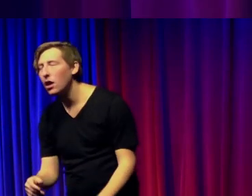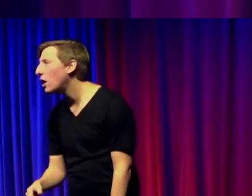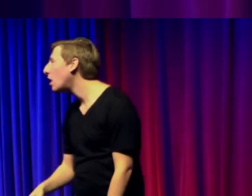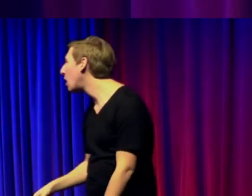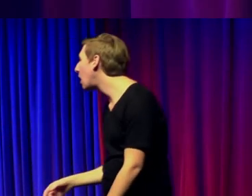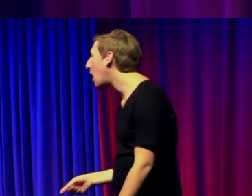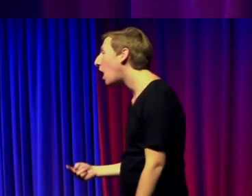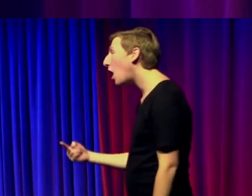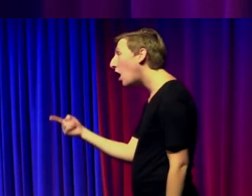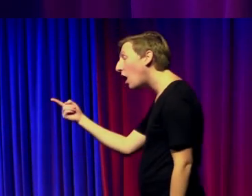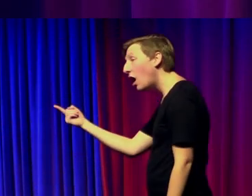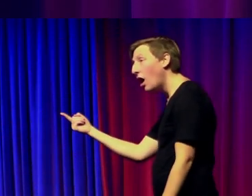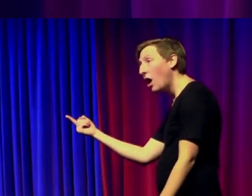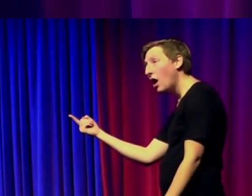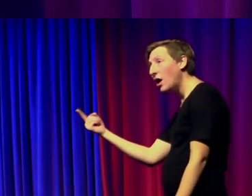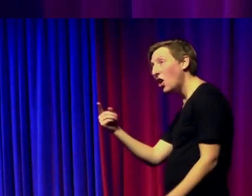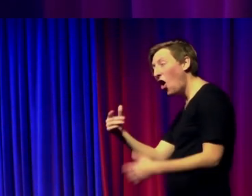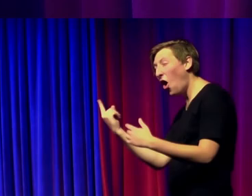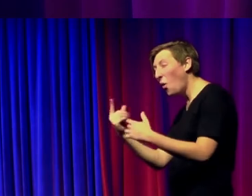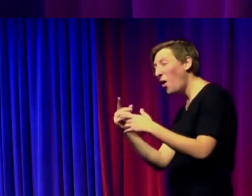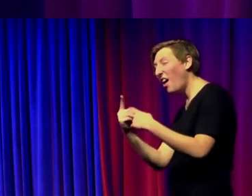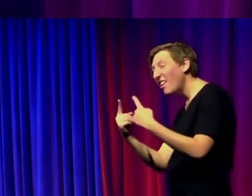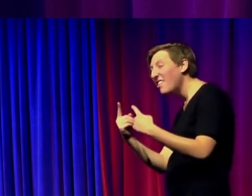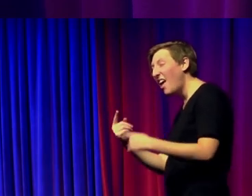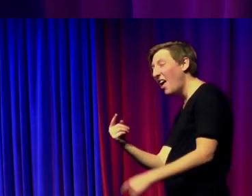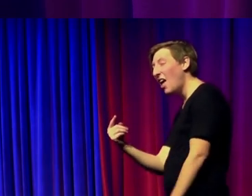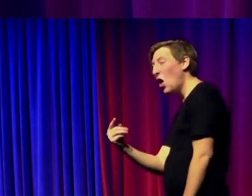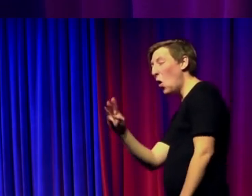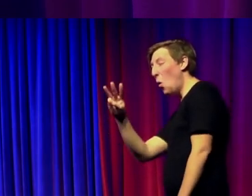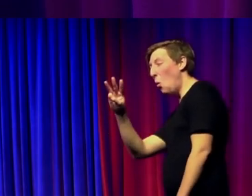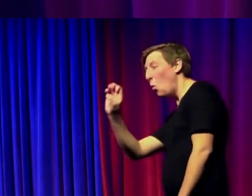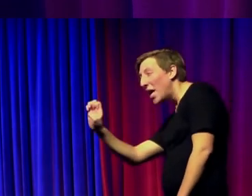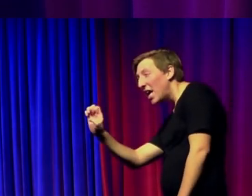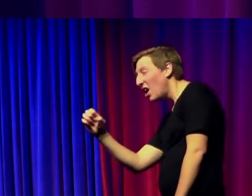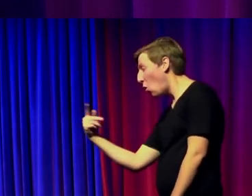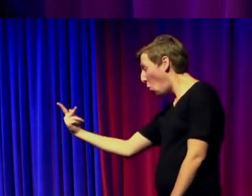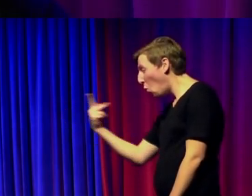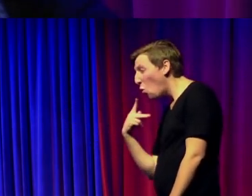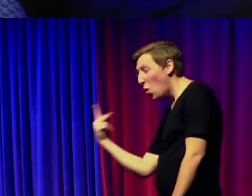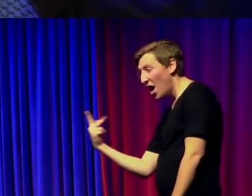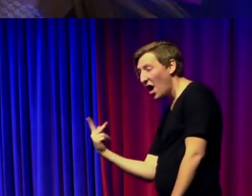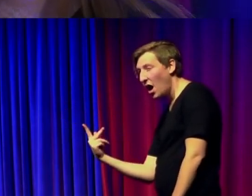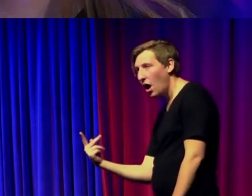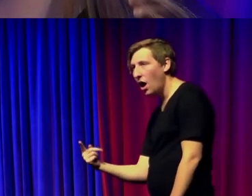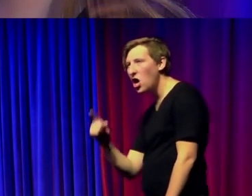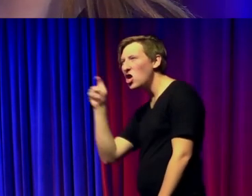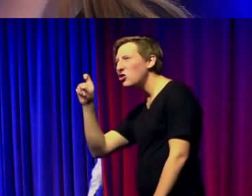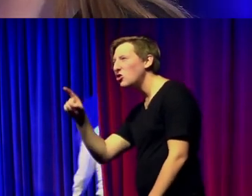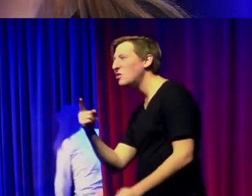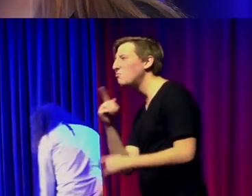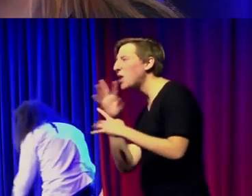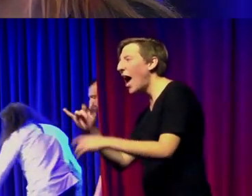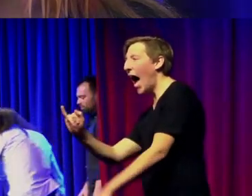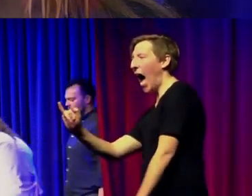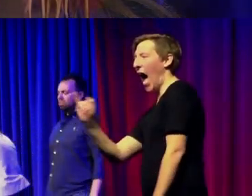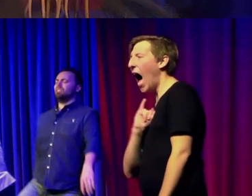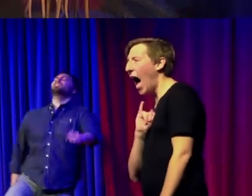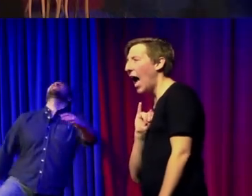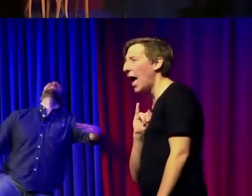we. I think you should start saying I. Because you're my counselor in